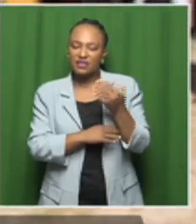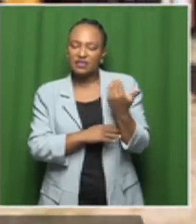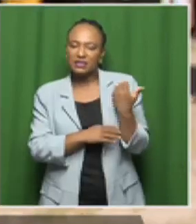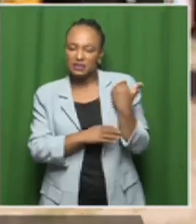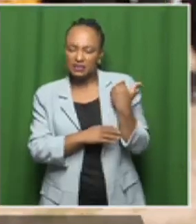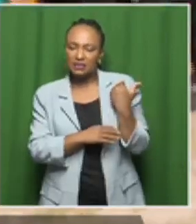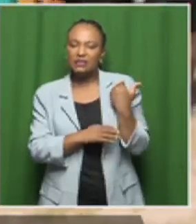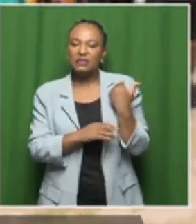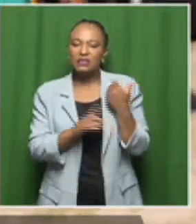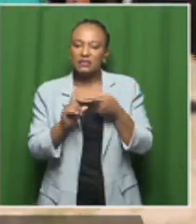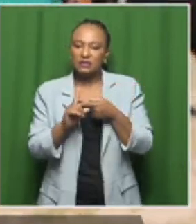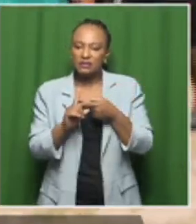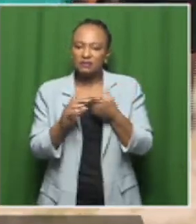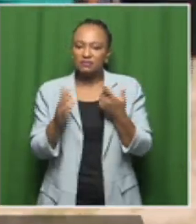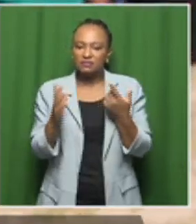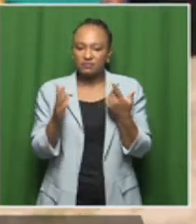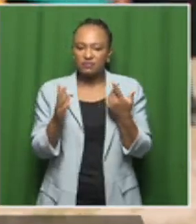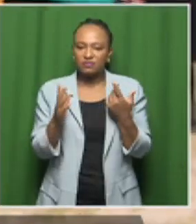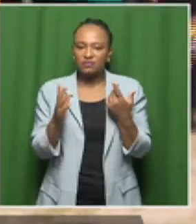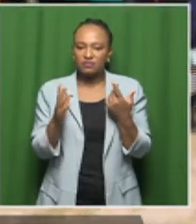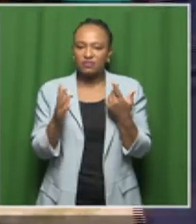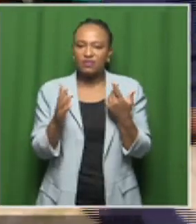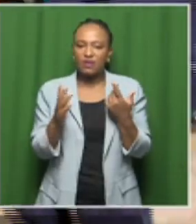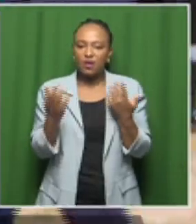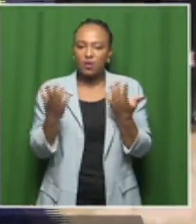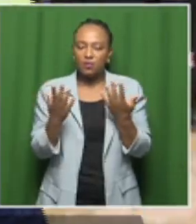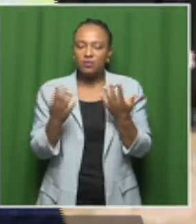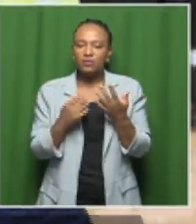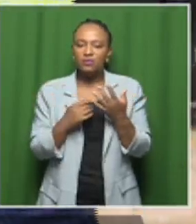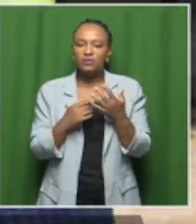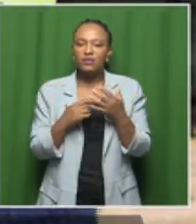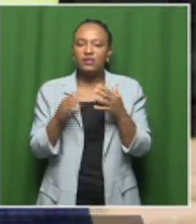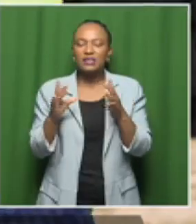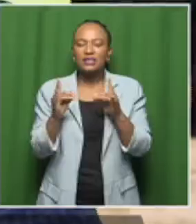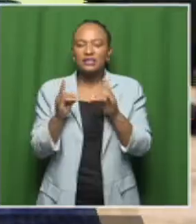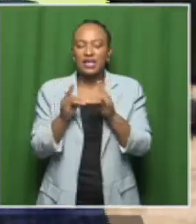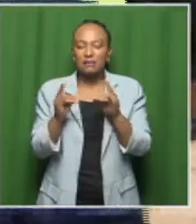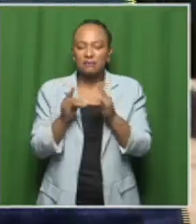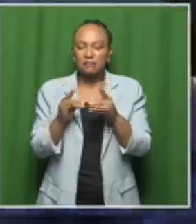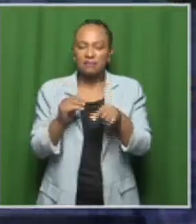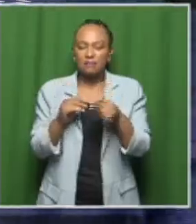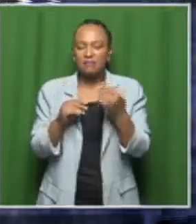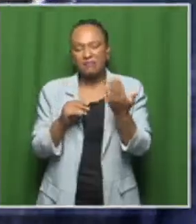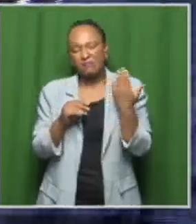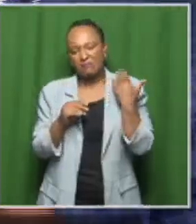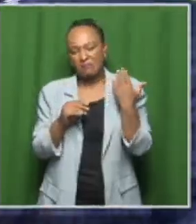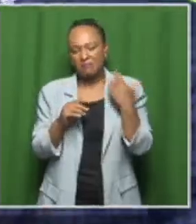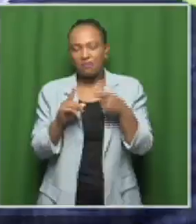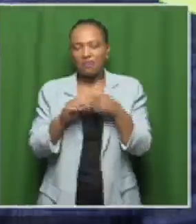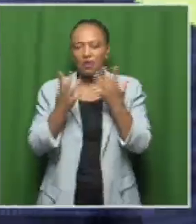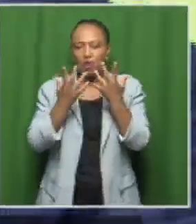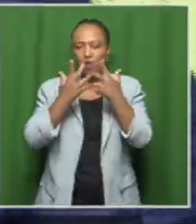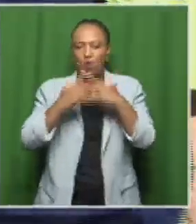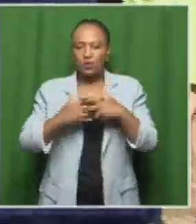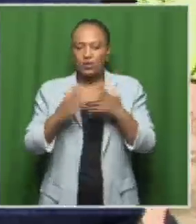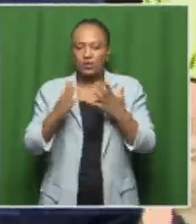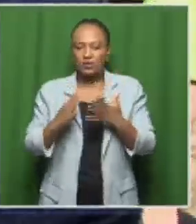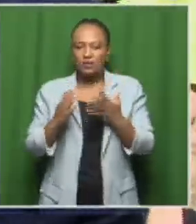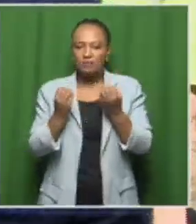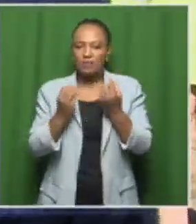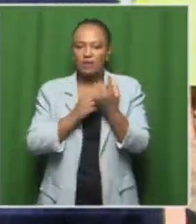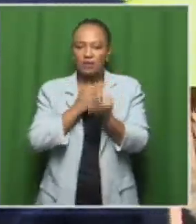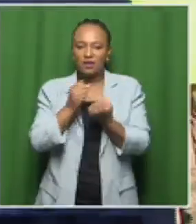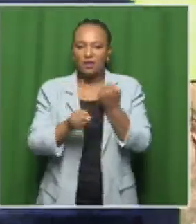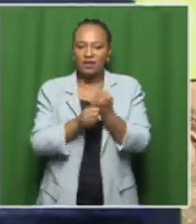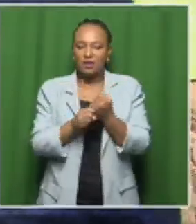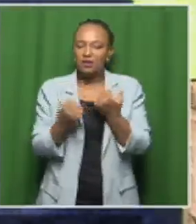at the DHL Stadium, former Greenpoint Stadium. She was the bus coordinator. Many years later, you are